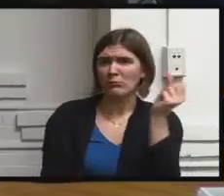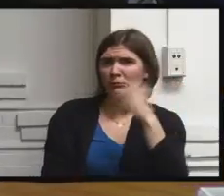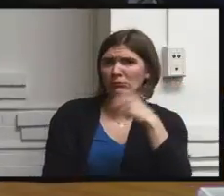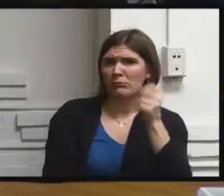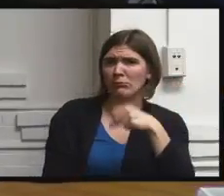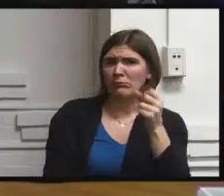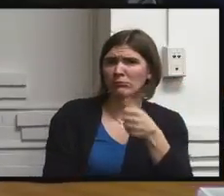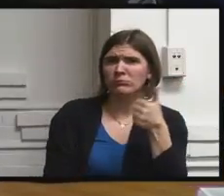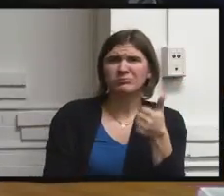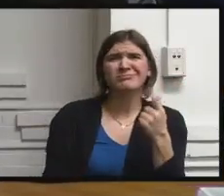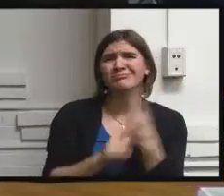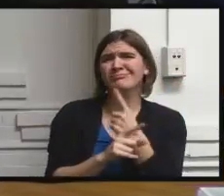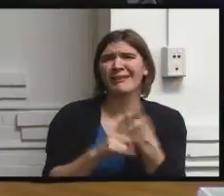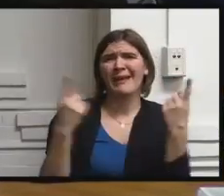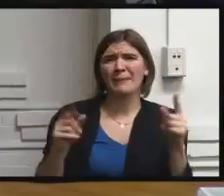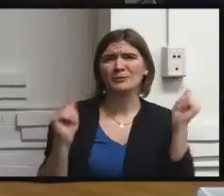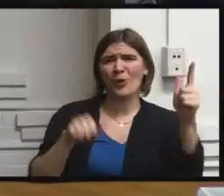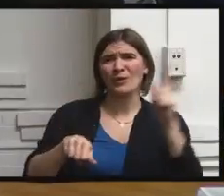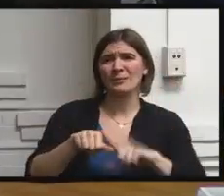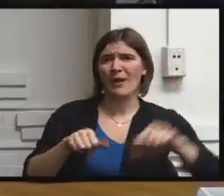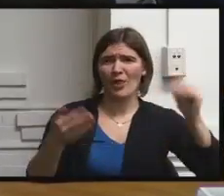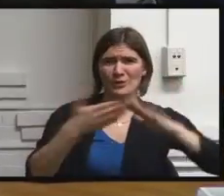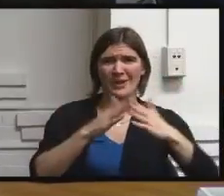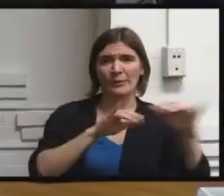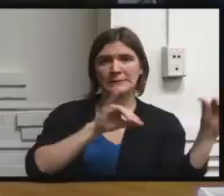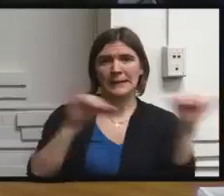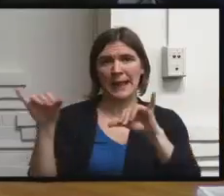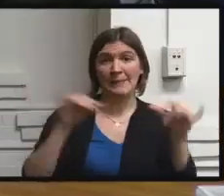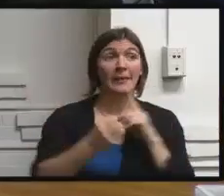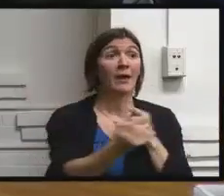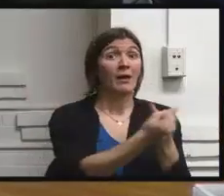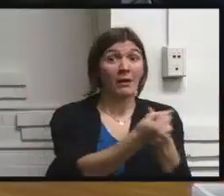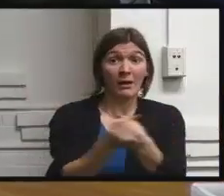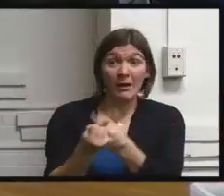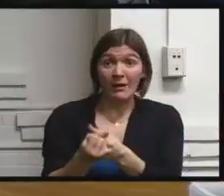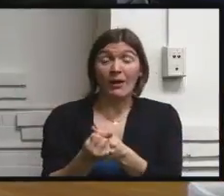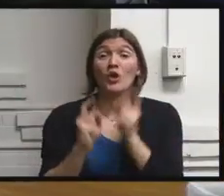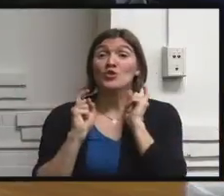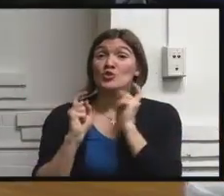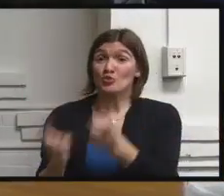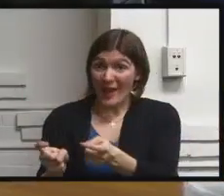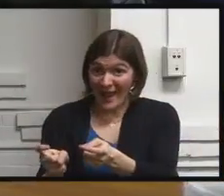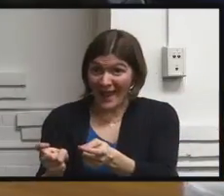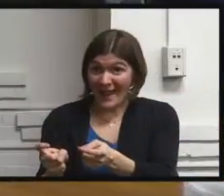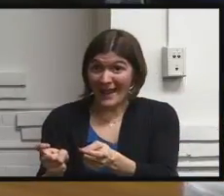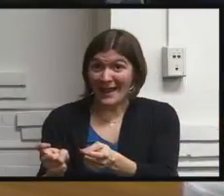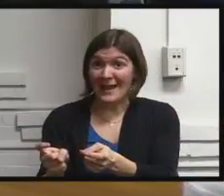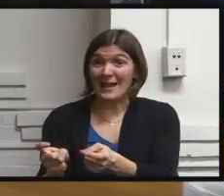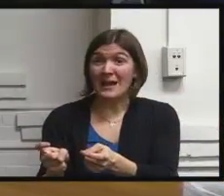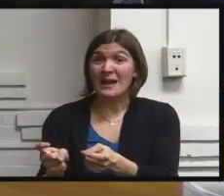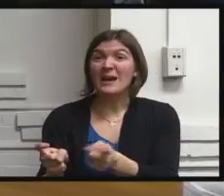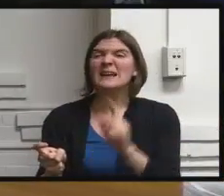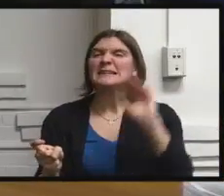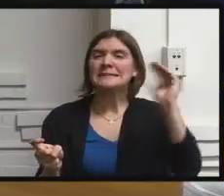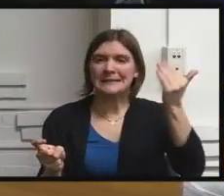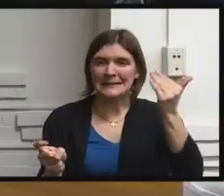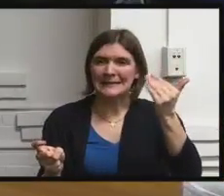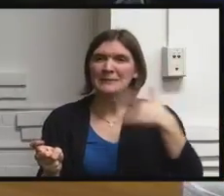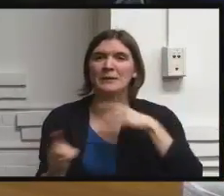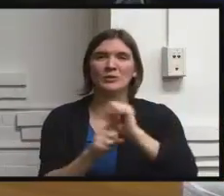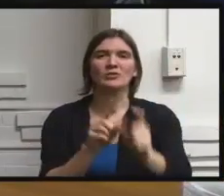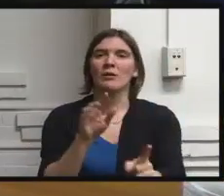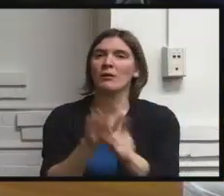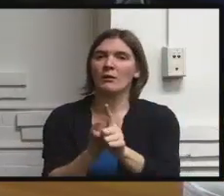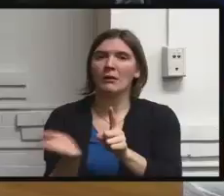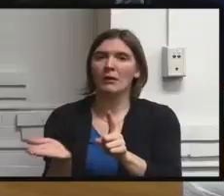that this is actually a pretty routine matter for them. When they support a project and make a grant like this, you know, there's often situations